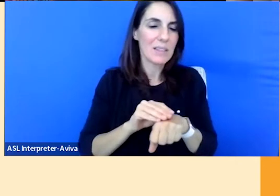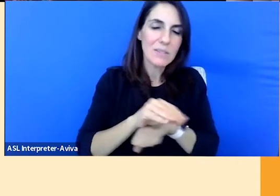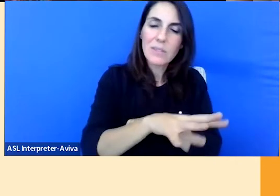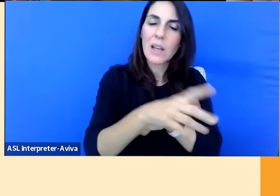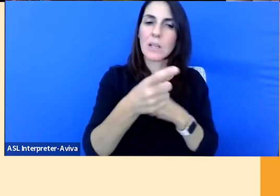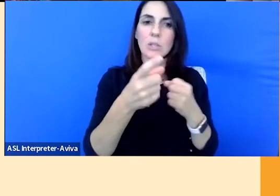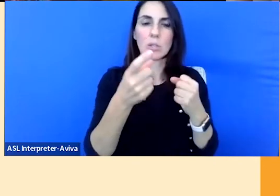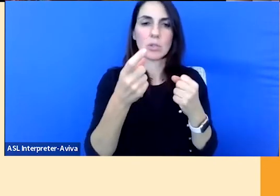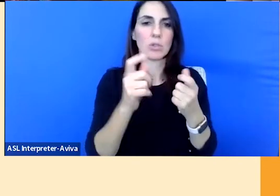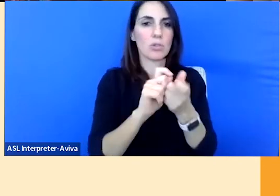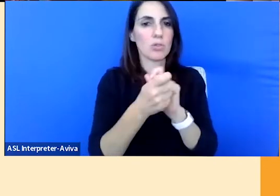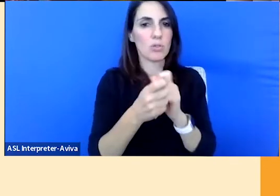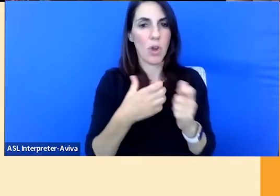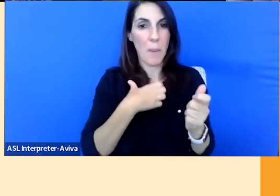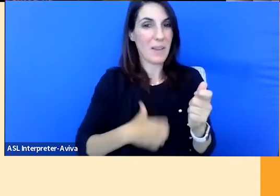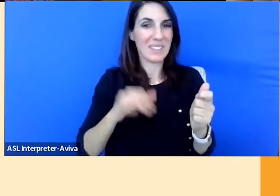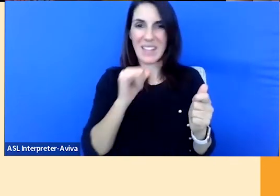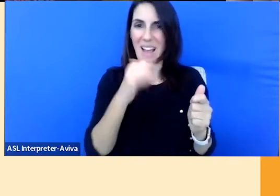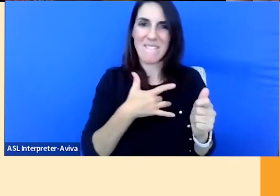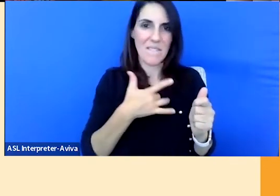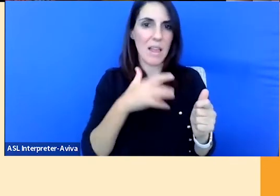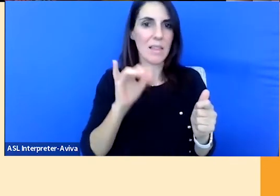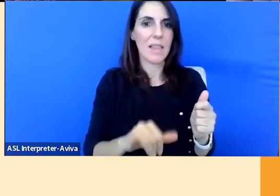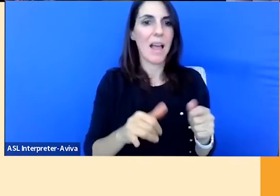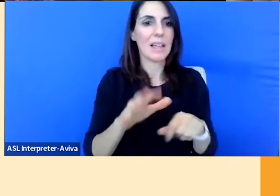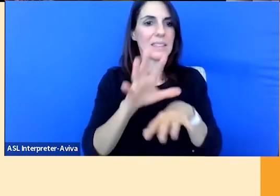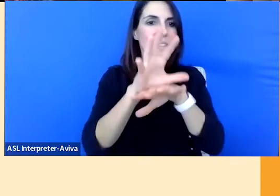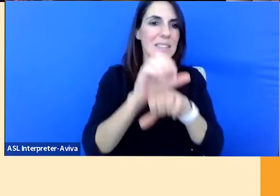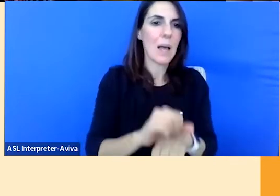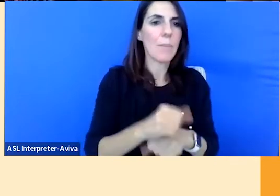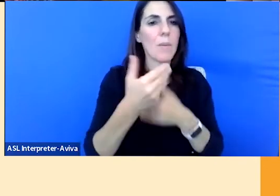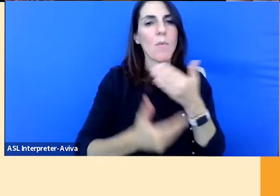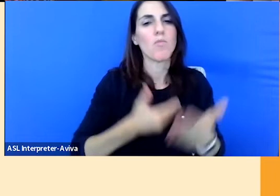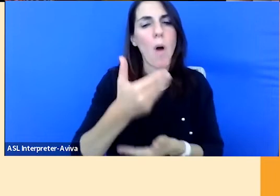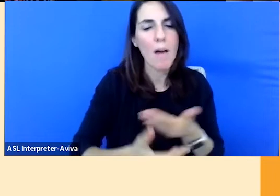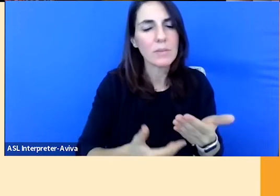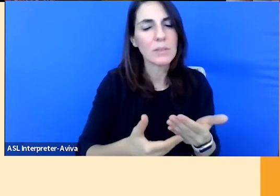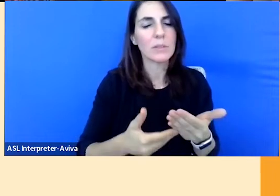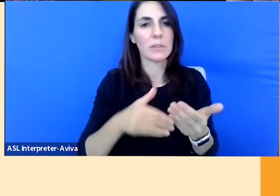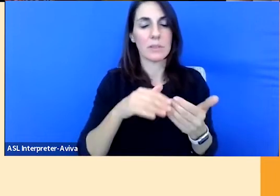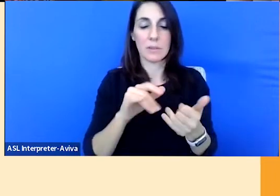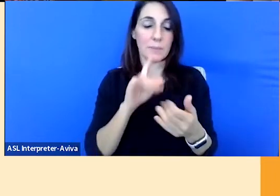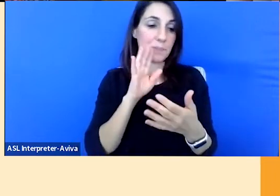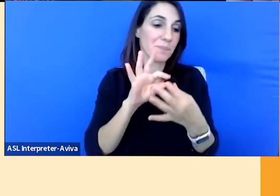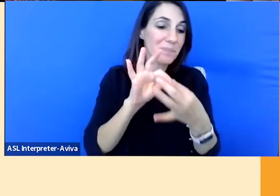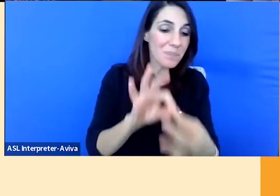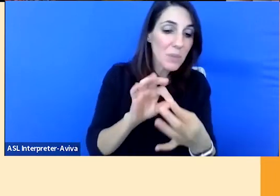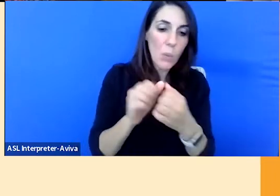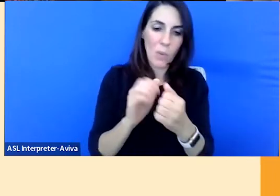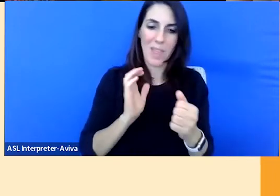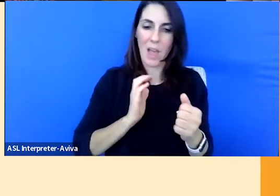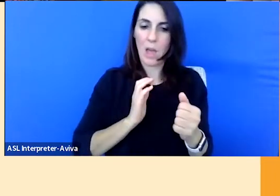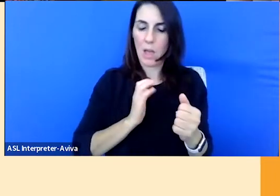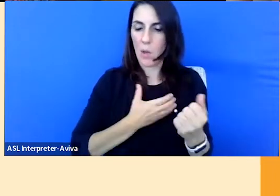Compassion is not a feeling, it is an adaptive process in relation to our lived experience